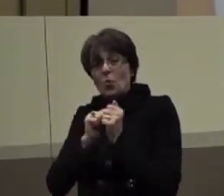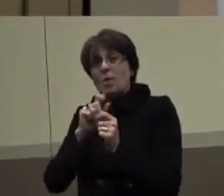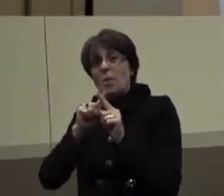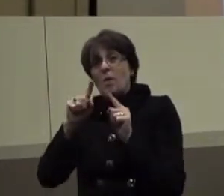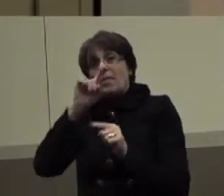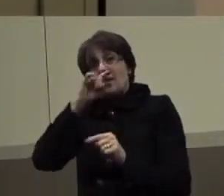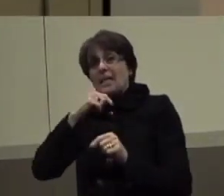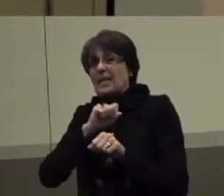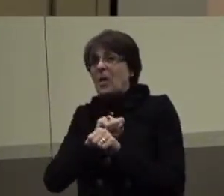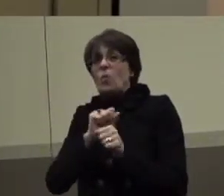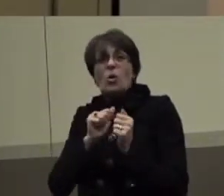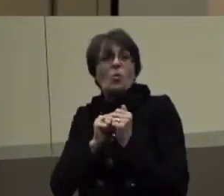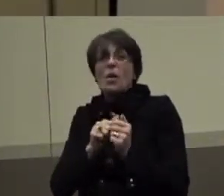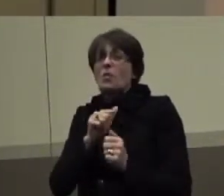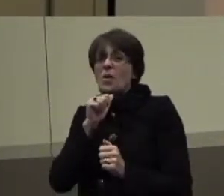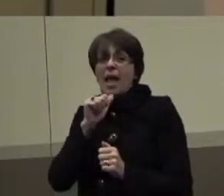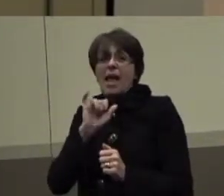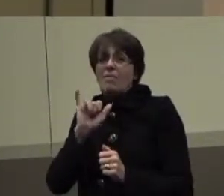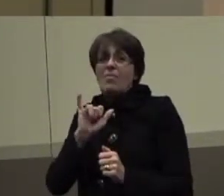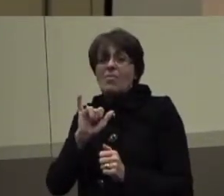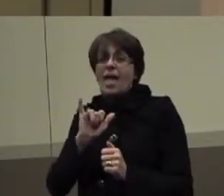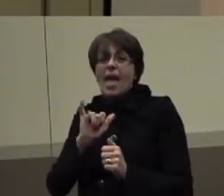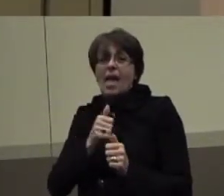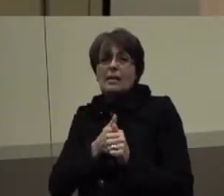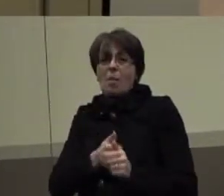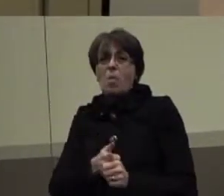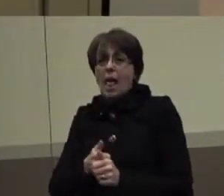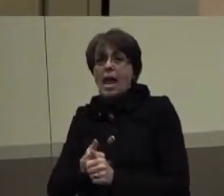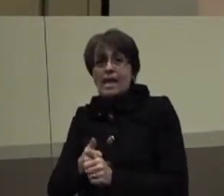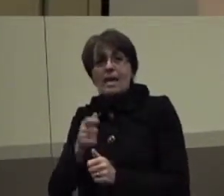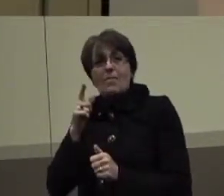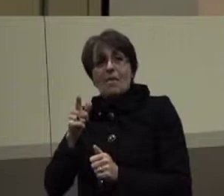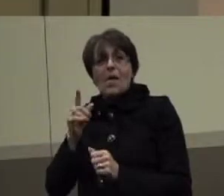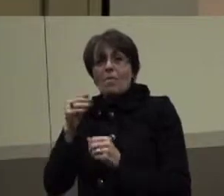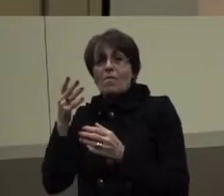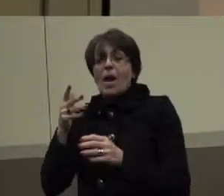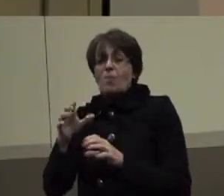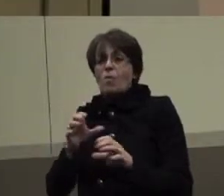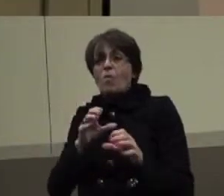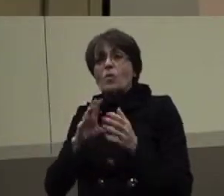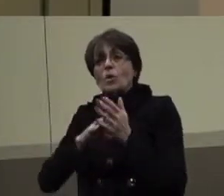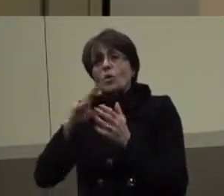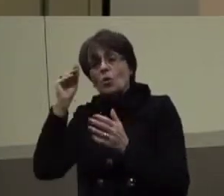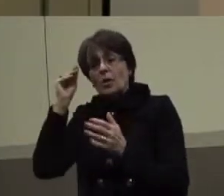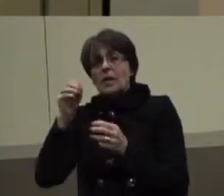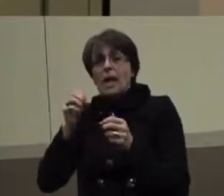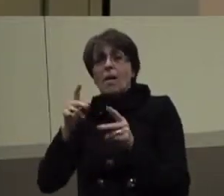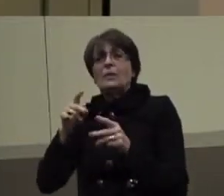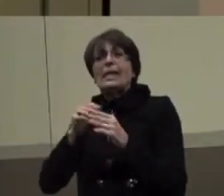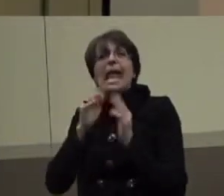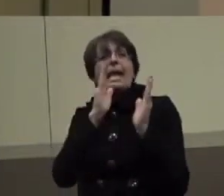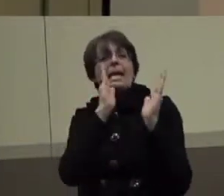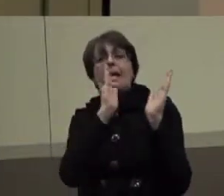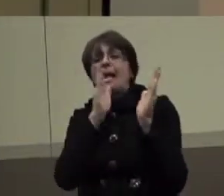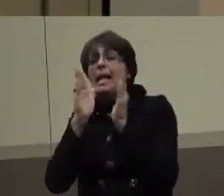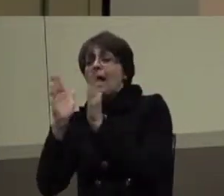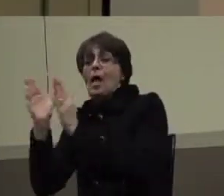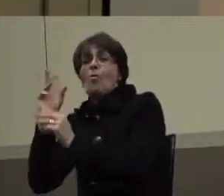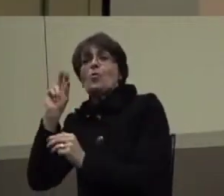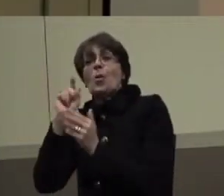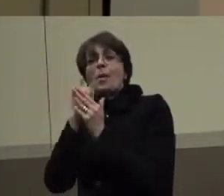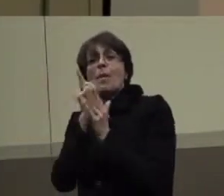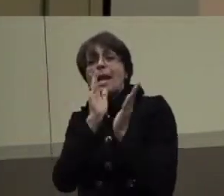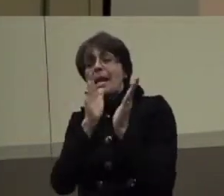but the kids I work with are not so compliant that they provide those behavioral learning opportunities in convenient 30-minute